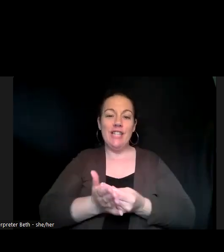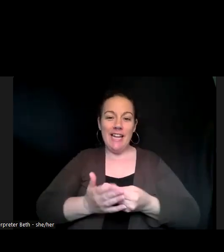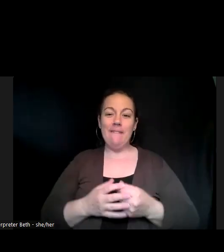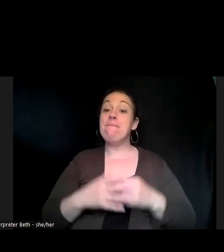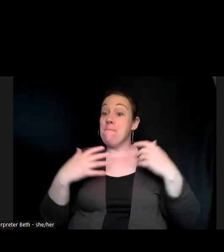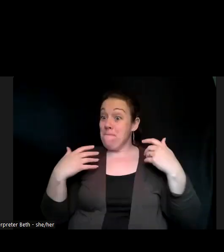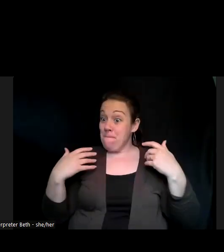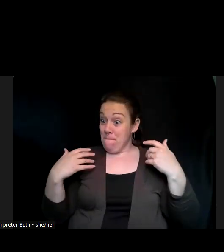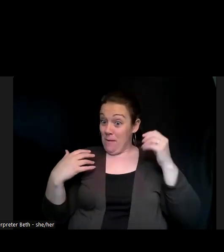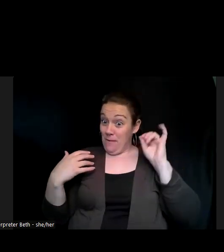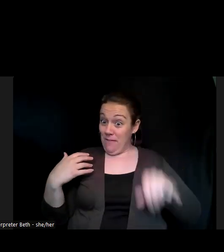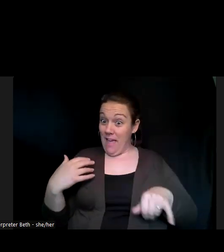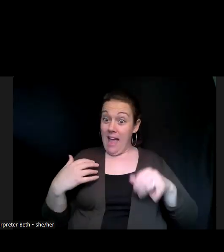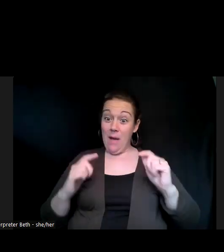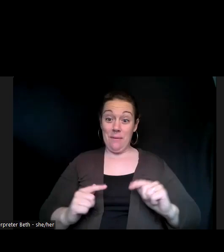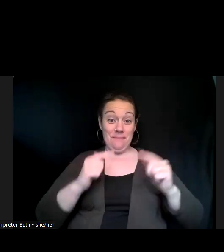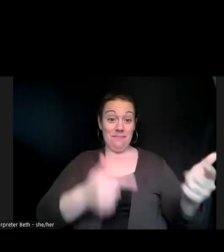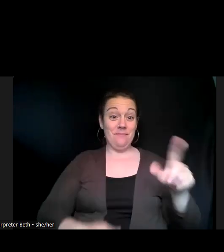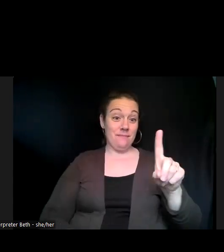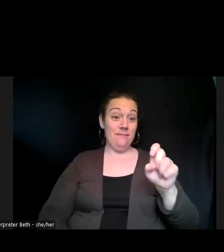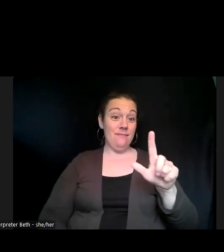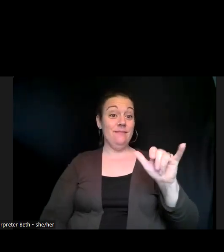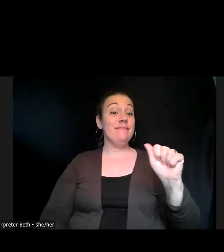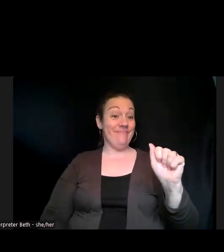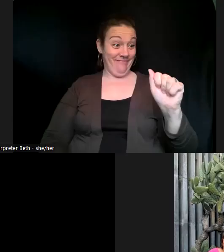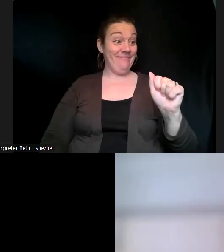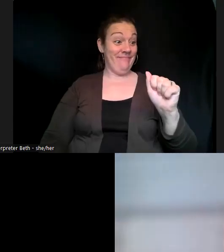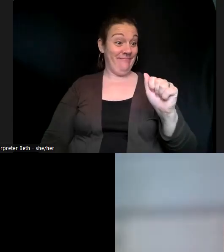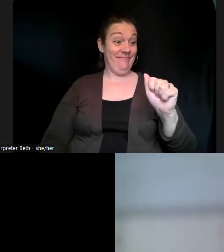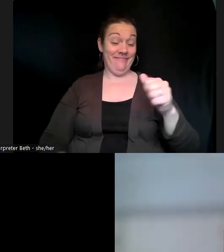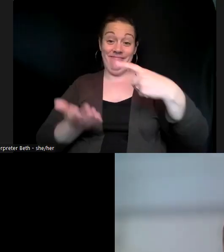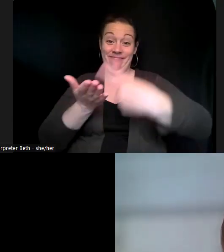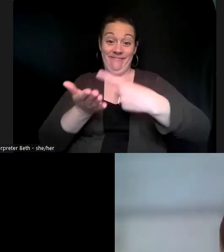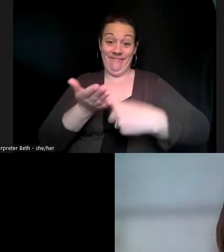with that, I will turn it back over to Delia to dive into our discussion.